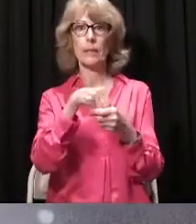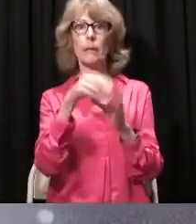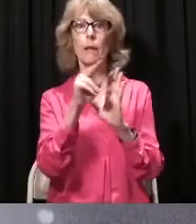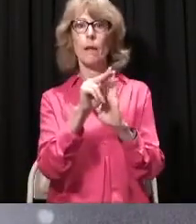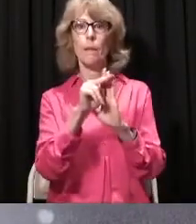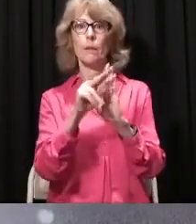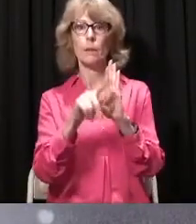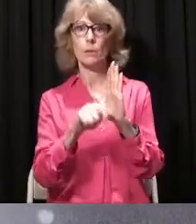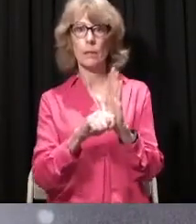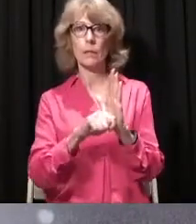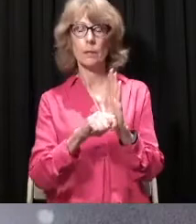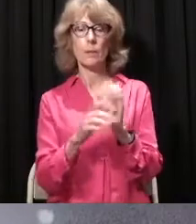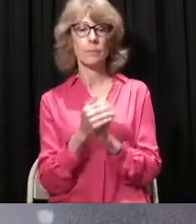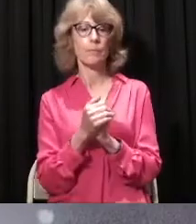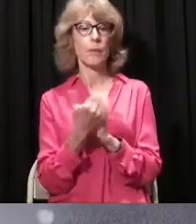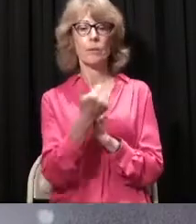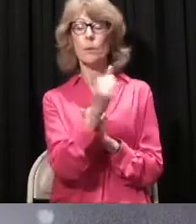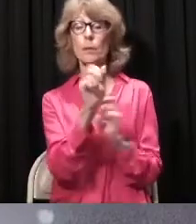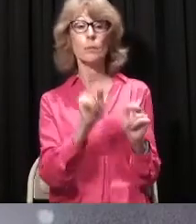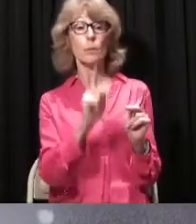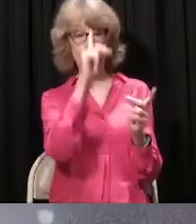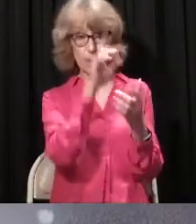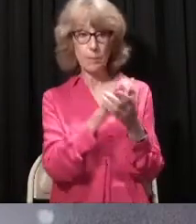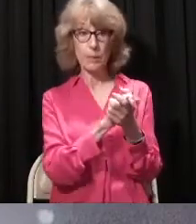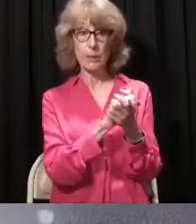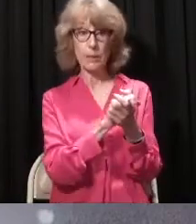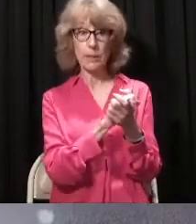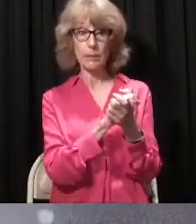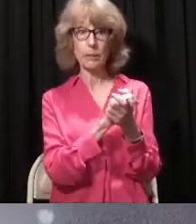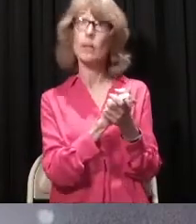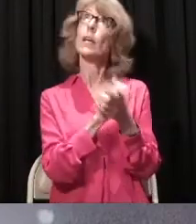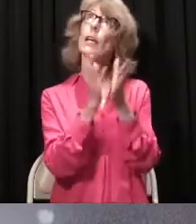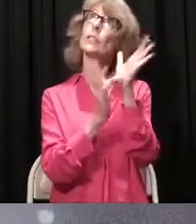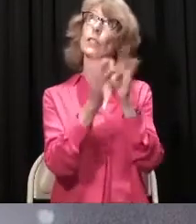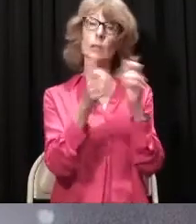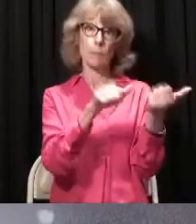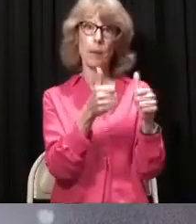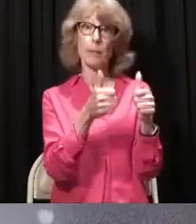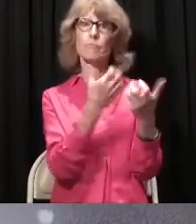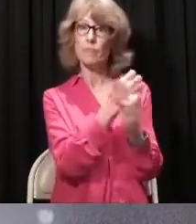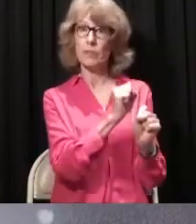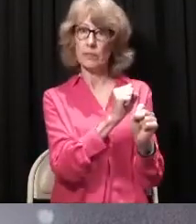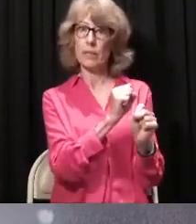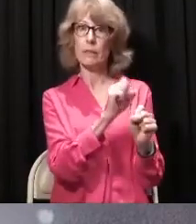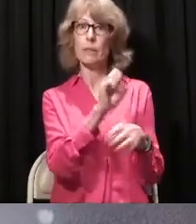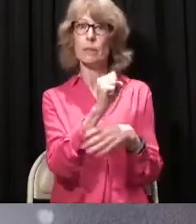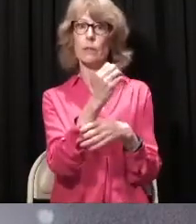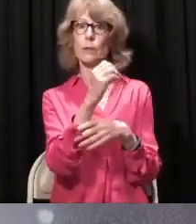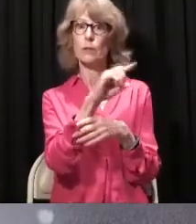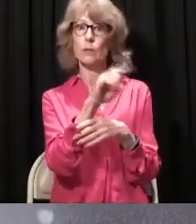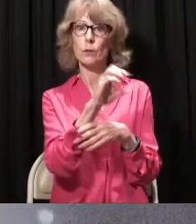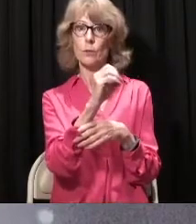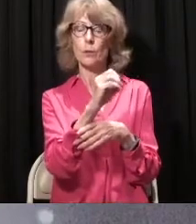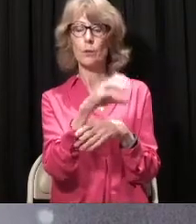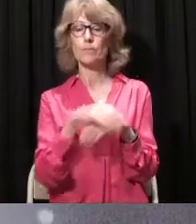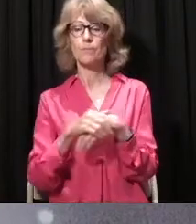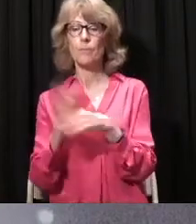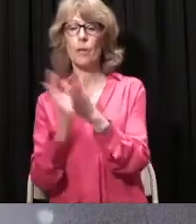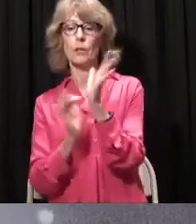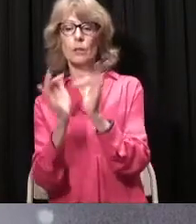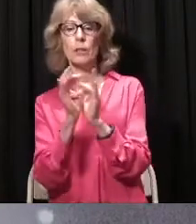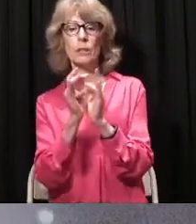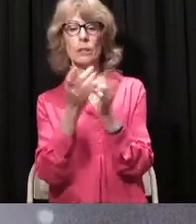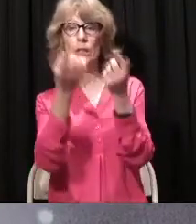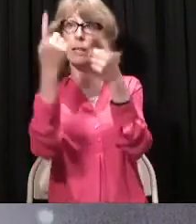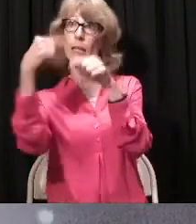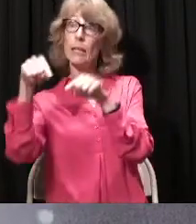in Jesus and is baptized will be saved. That's the word sozo. Luke 19, where Jesus says, "The Son of Man came to seek and save